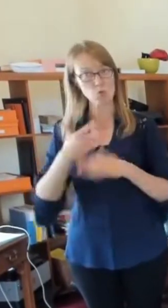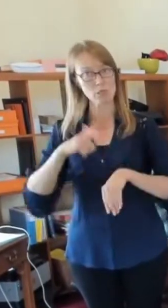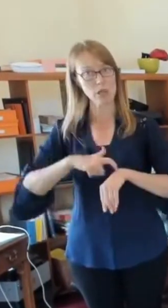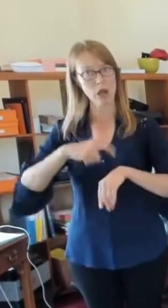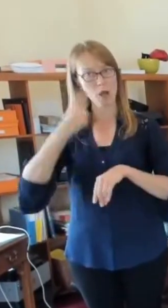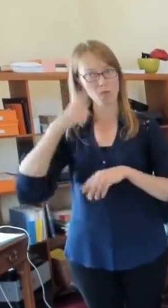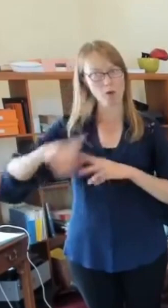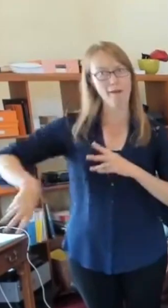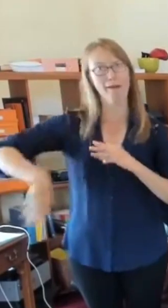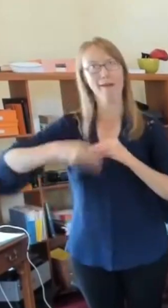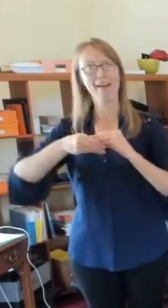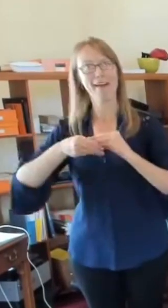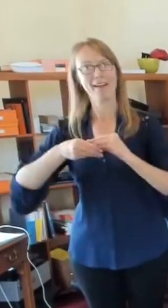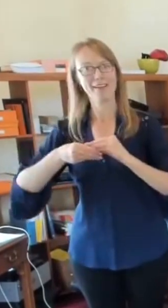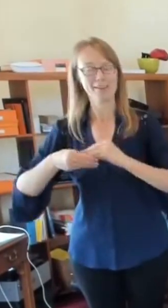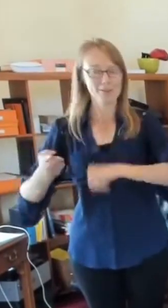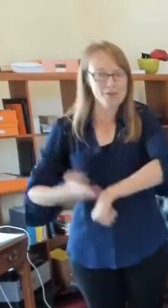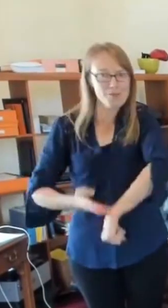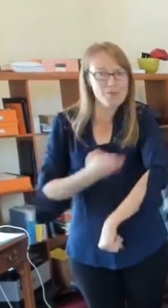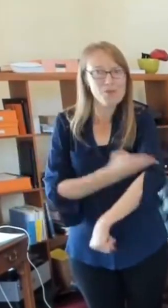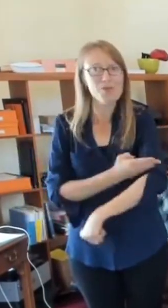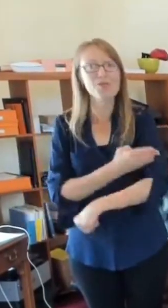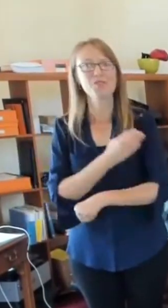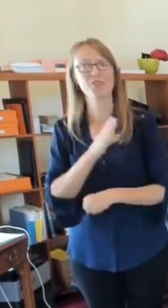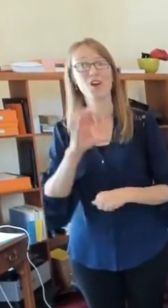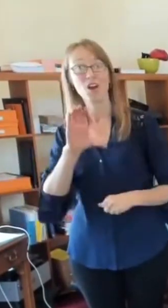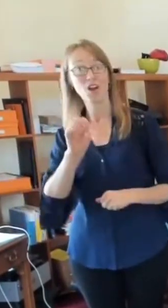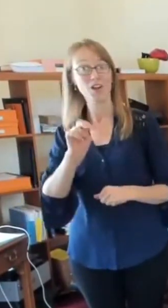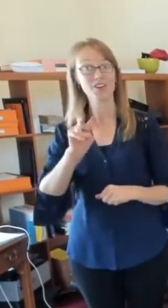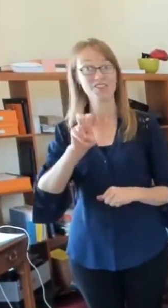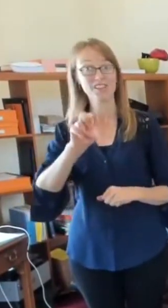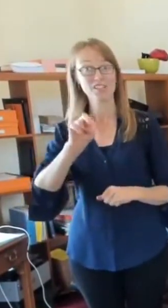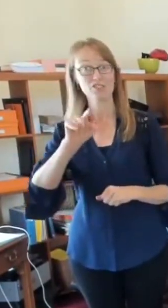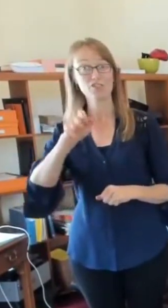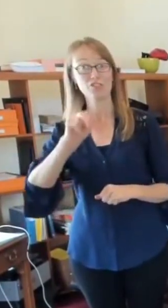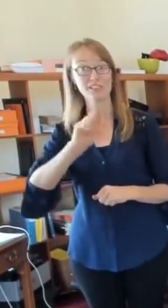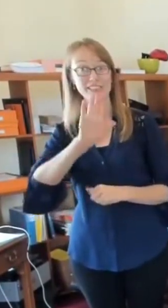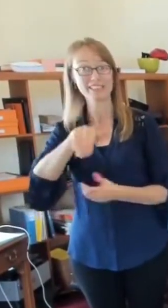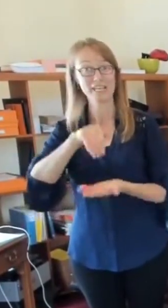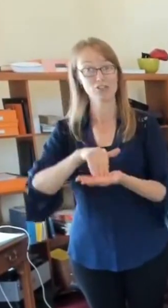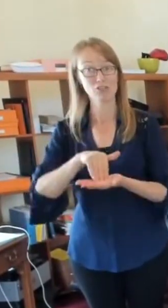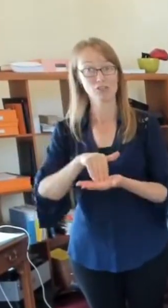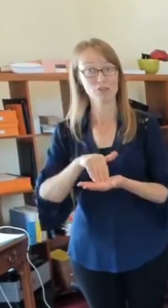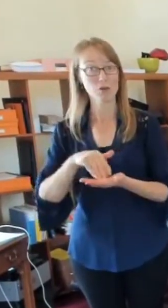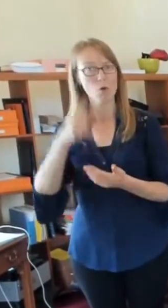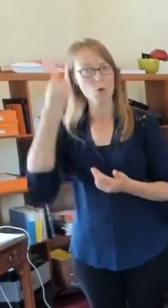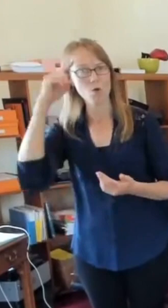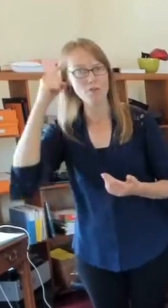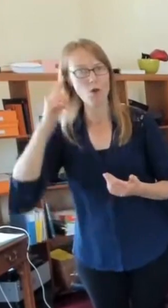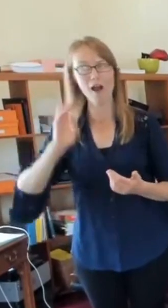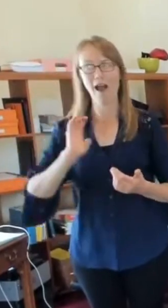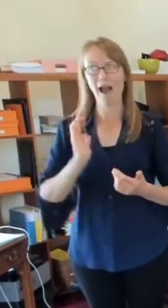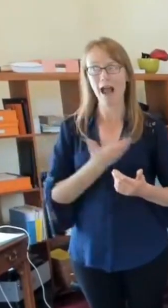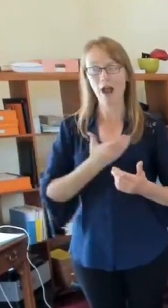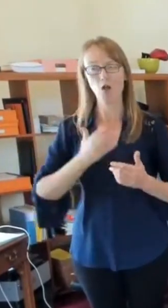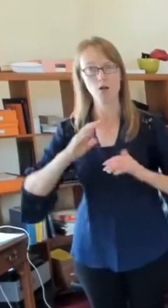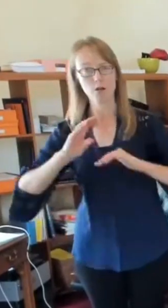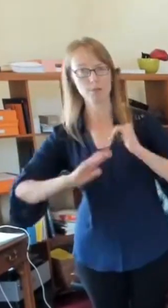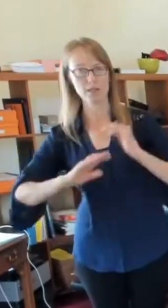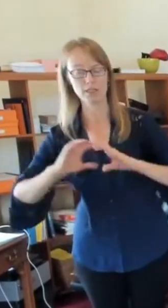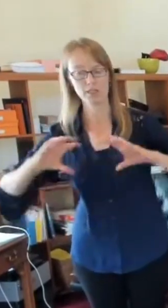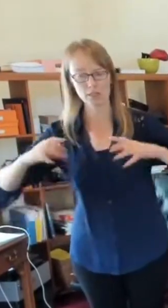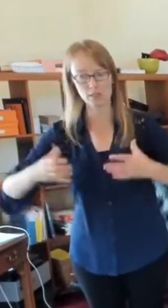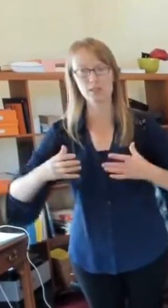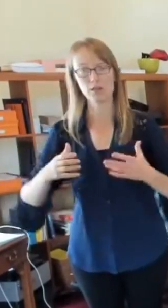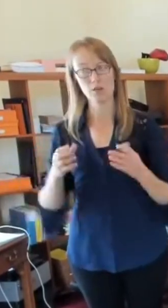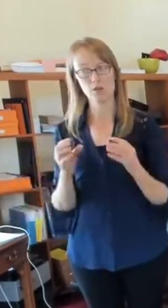addition and improvement to the convention center so that our convention center will be competitive with convention centers in the Midwest,